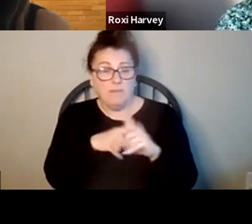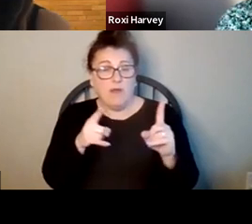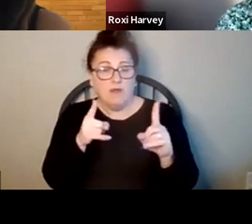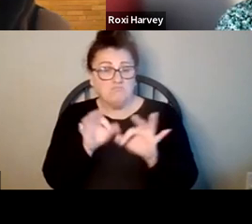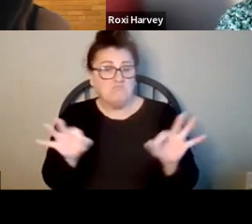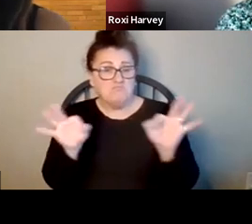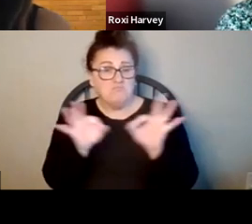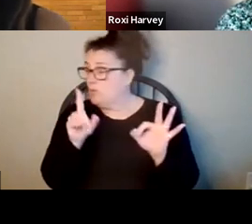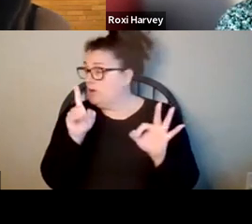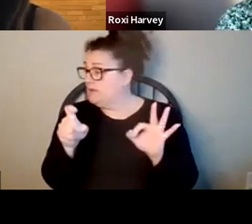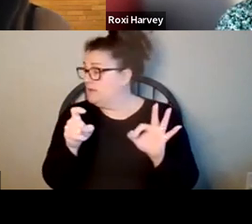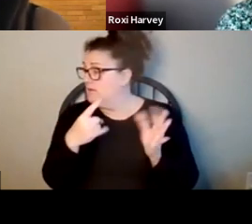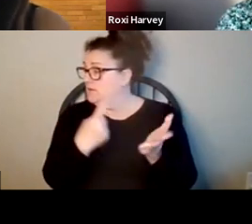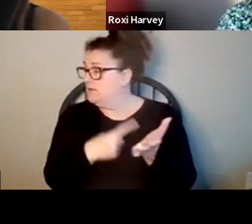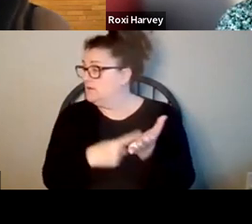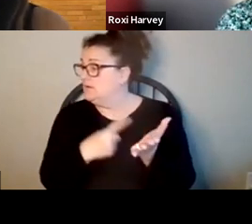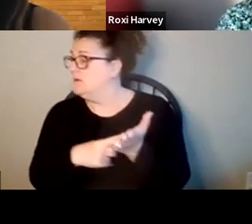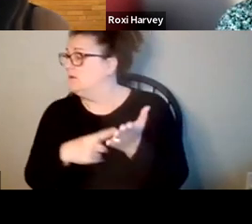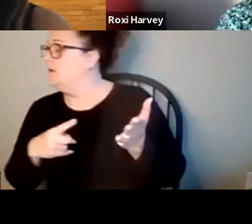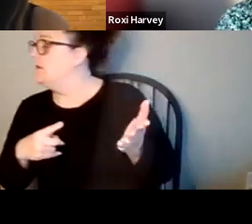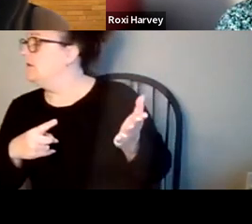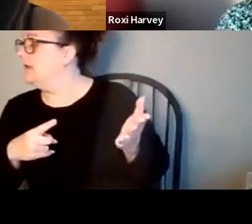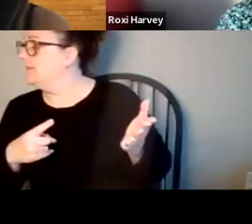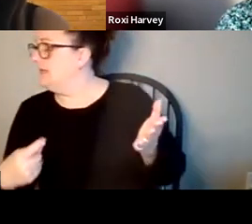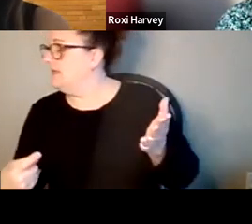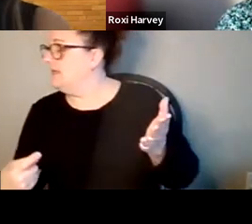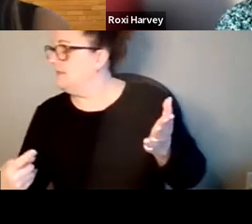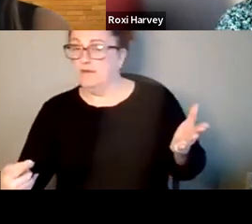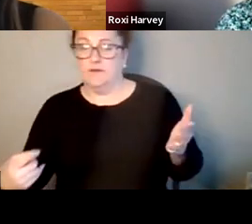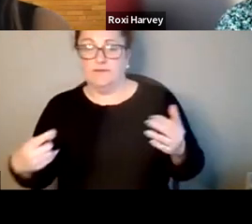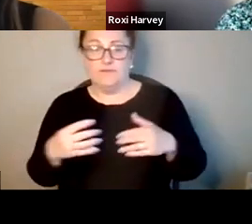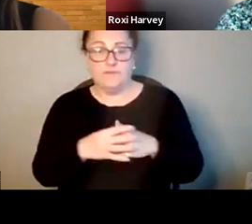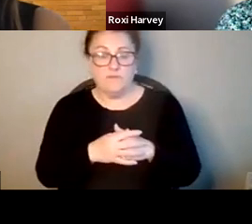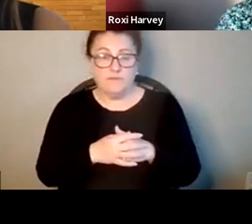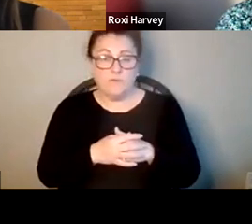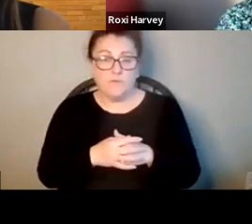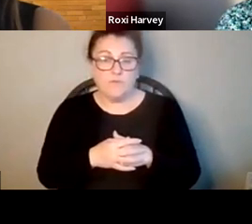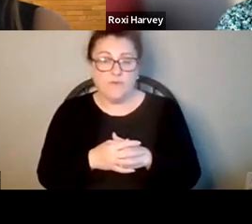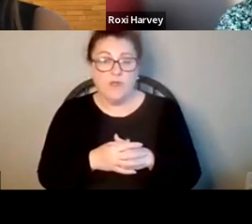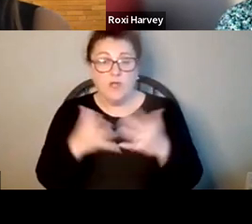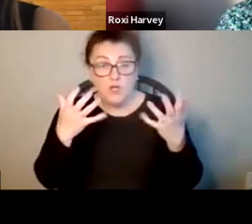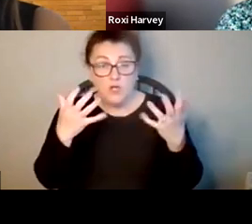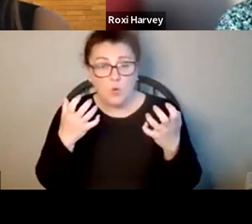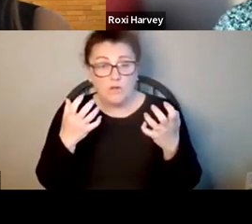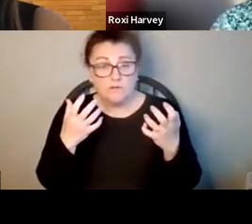that we need to consider. I think who's him? Do you want a second